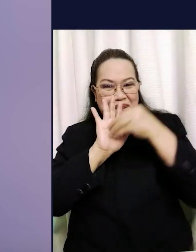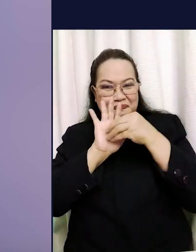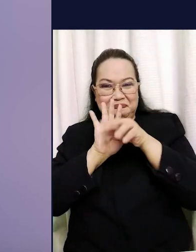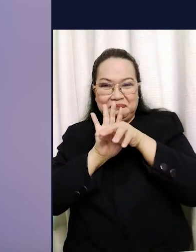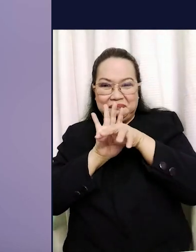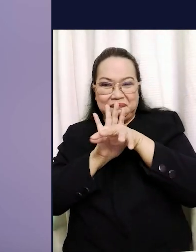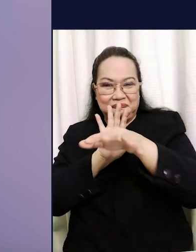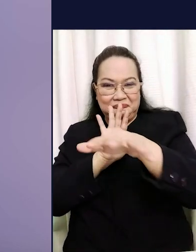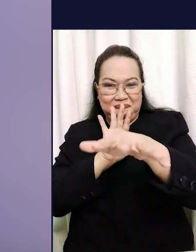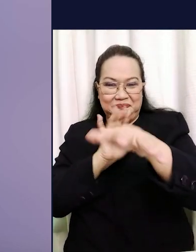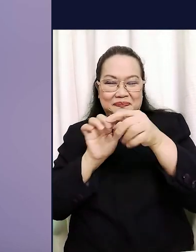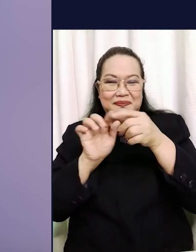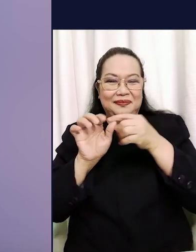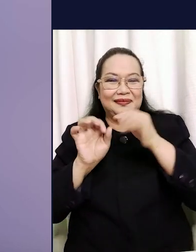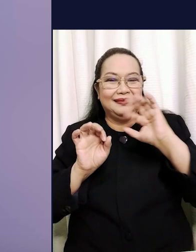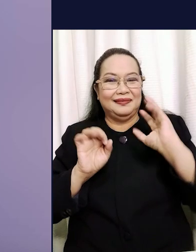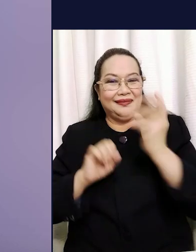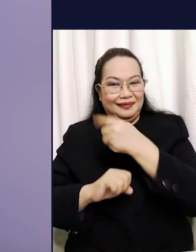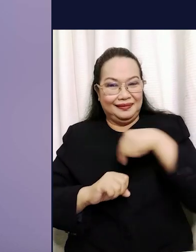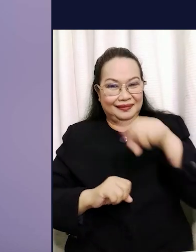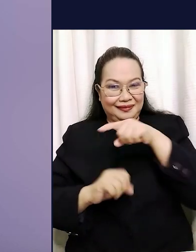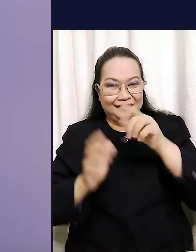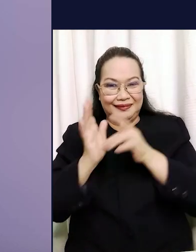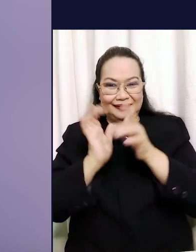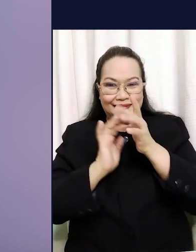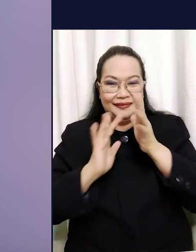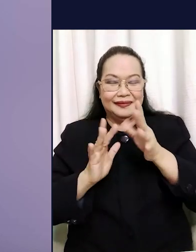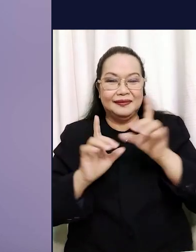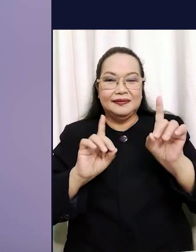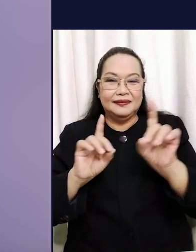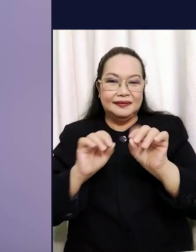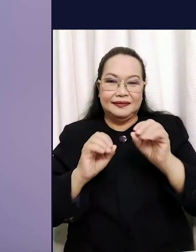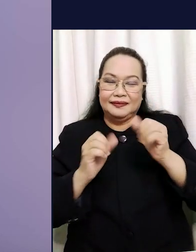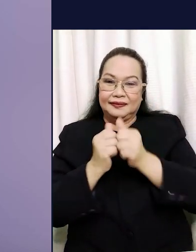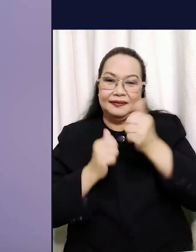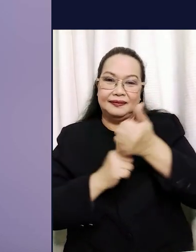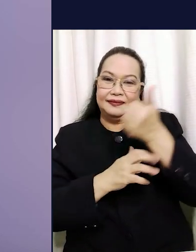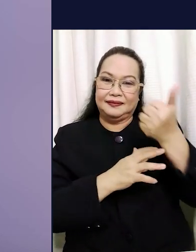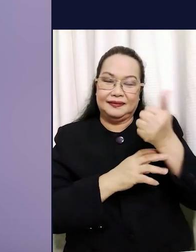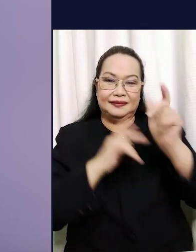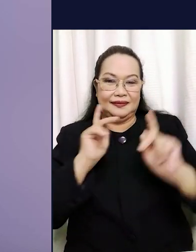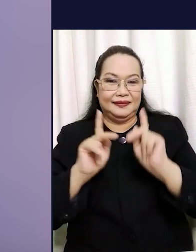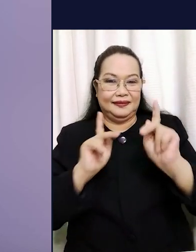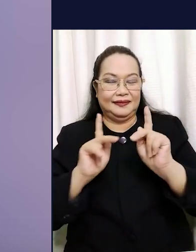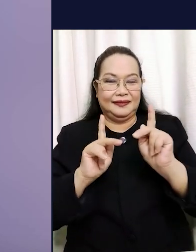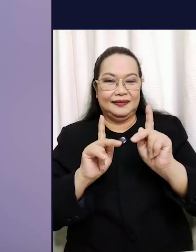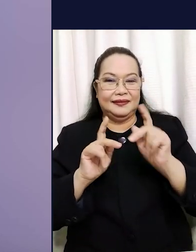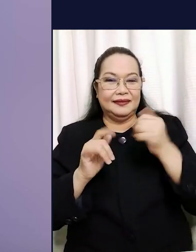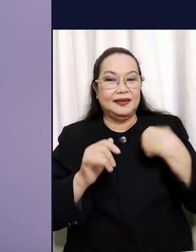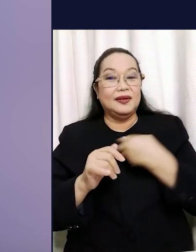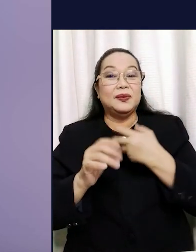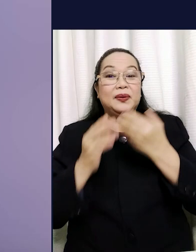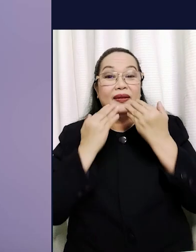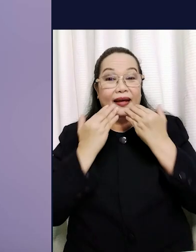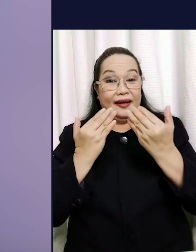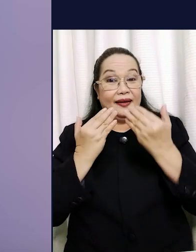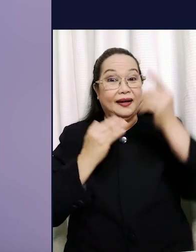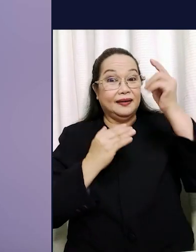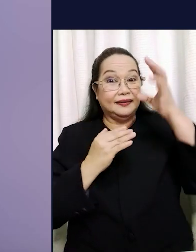people. And we thank God for that. And then, nung sumunod na last Sunday,